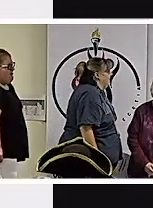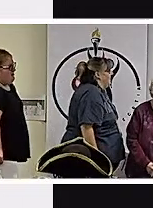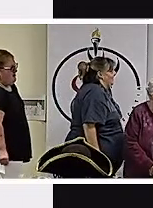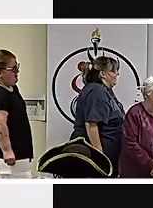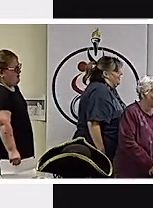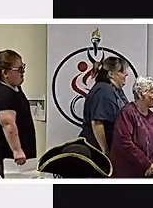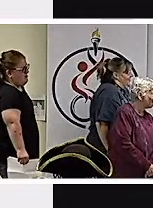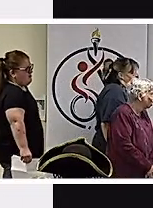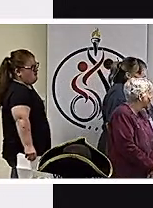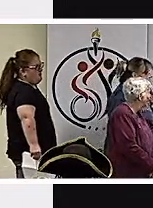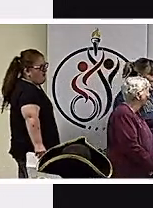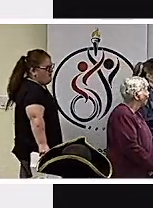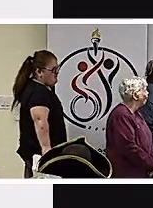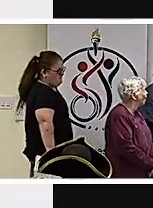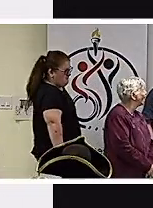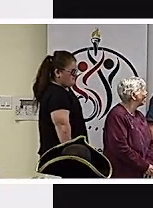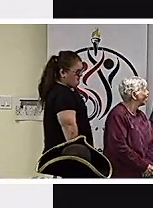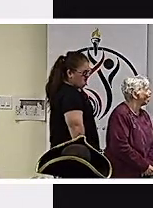Switch